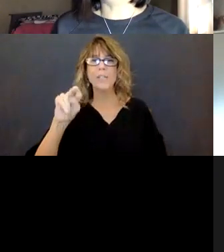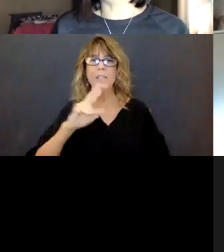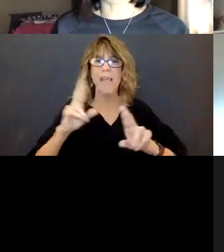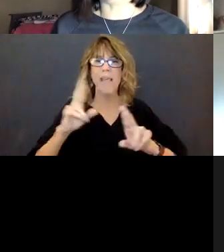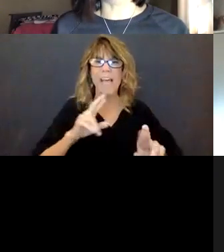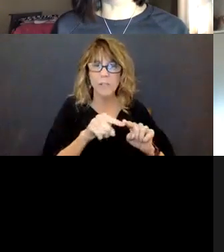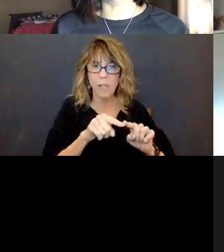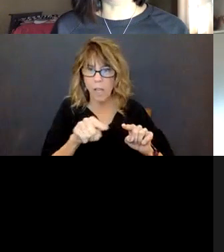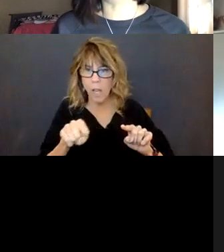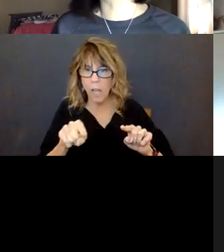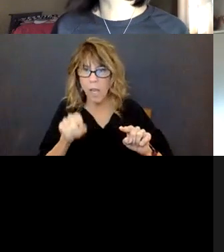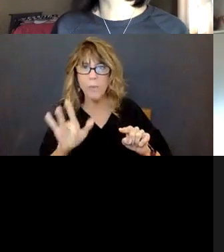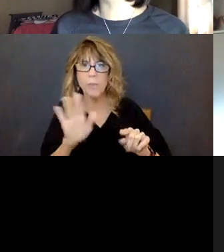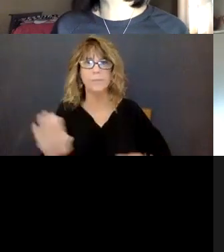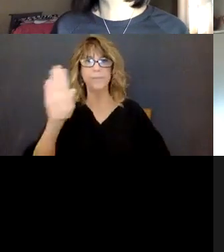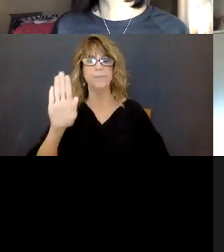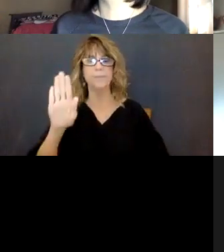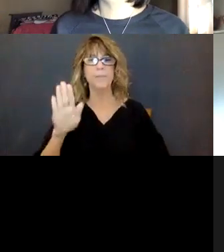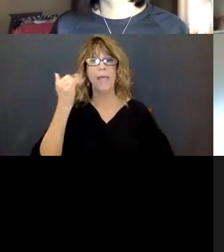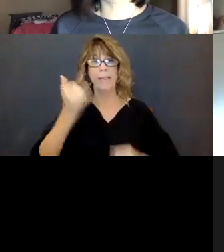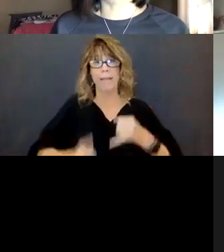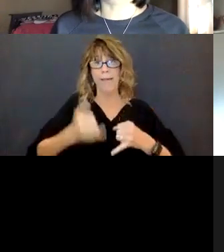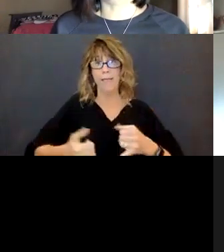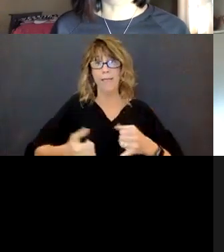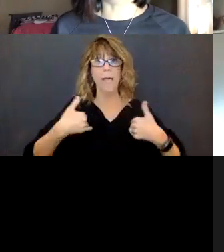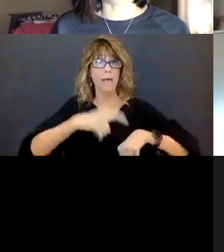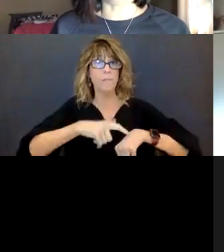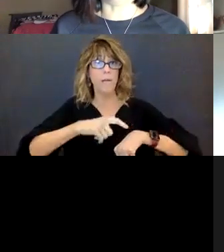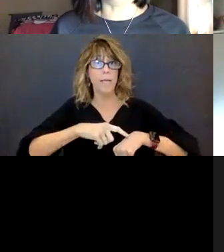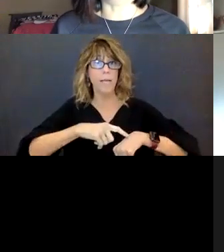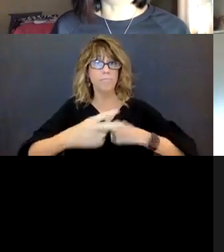will have time at the end for a Q&A. So